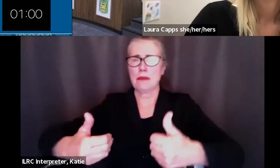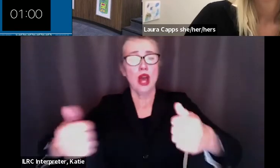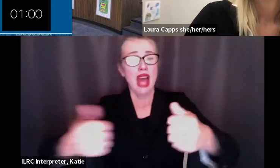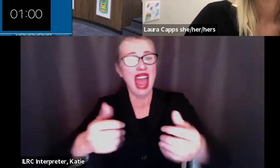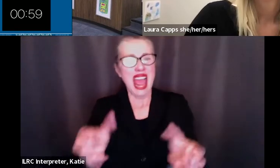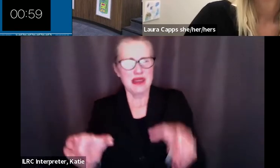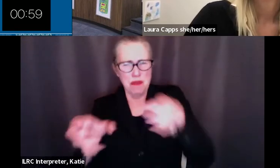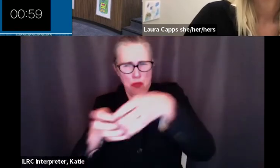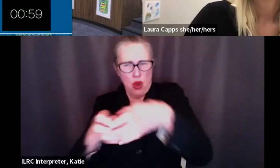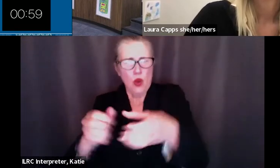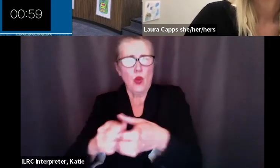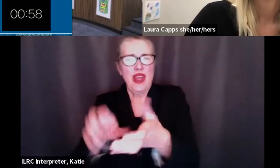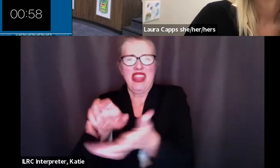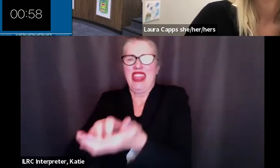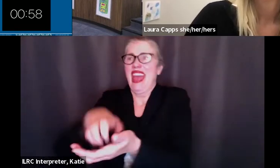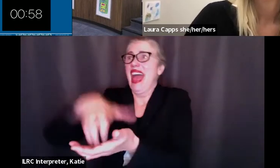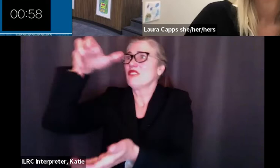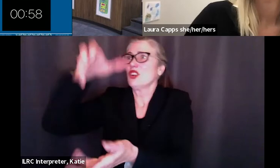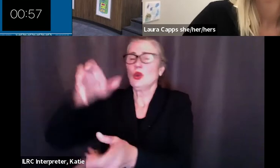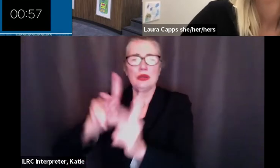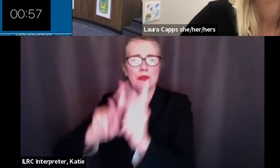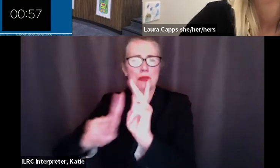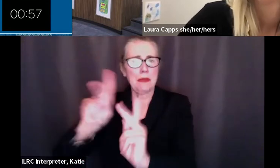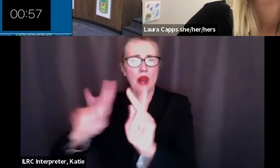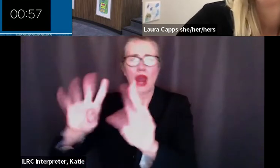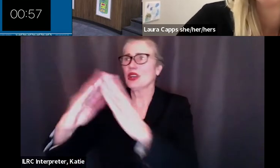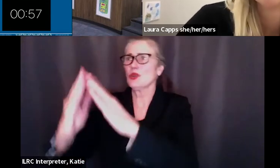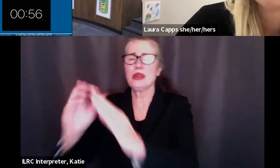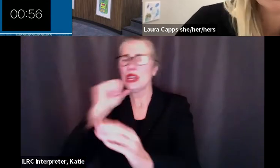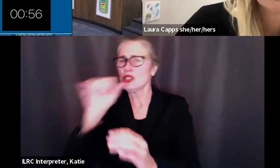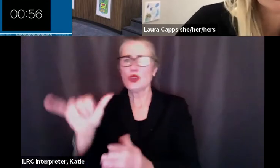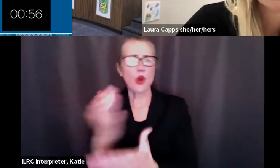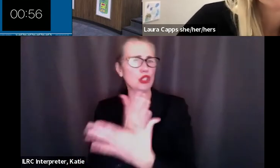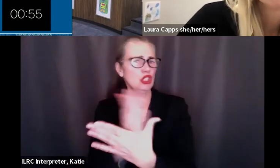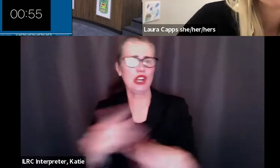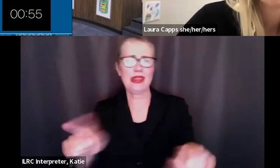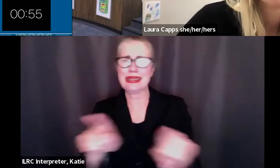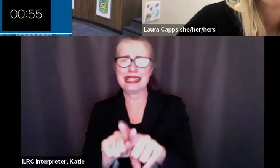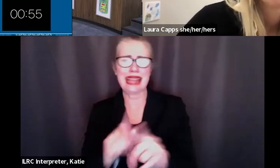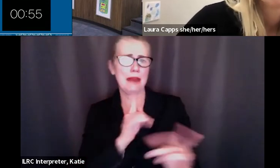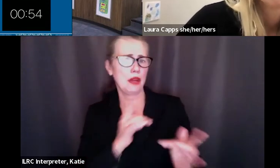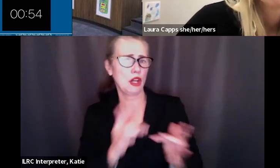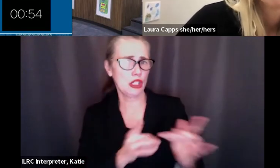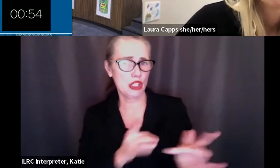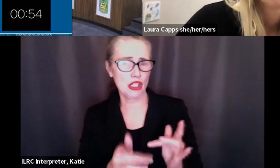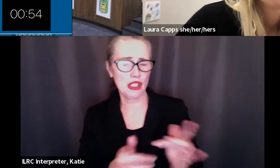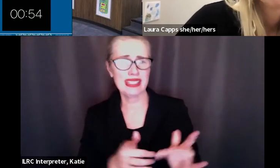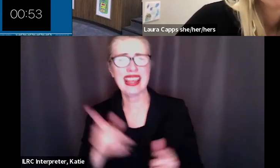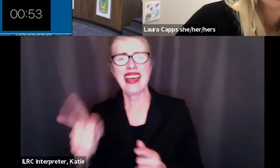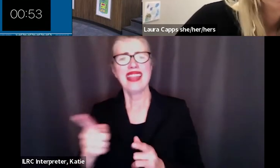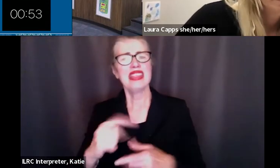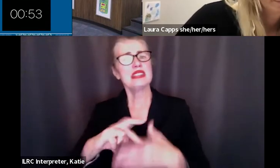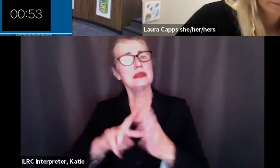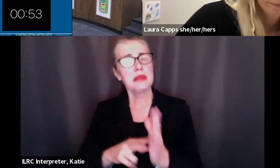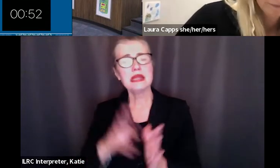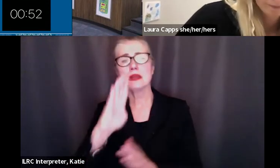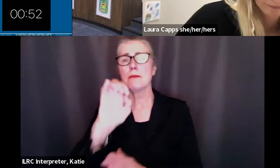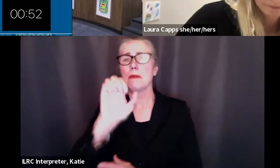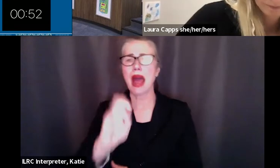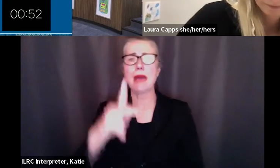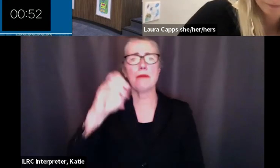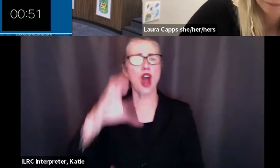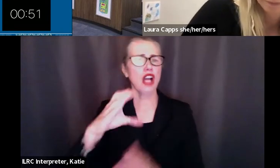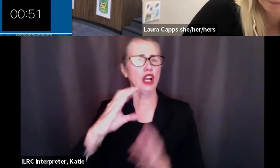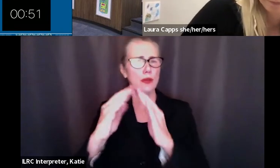communities that don't share any similarities this muffles the voices of bipod communities it's not only racist its classes it would